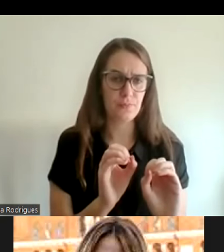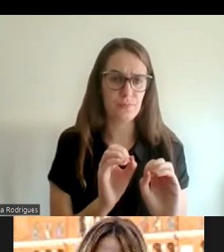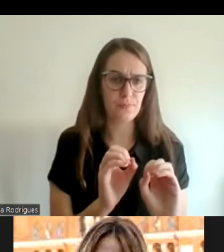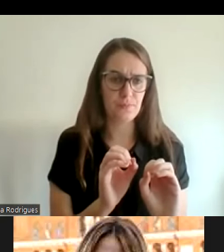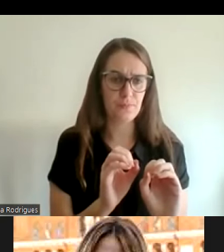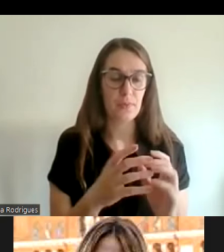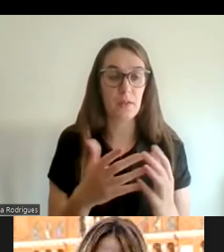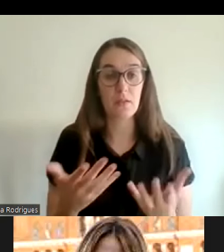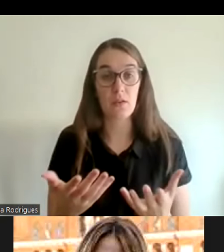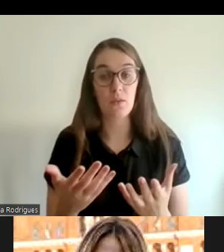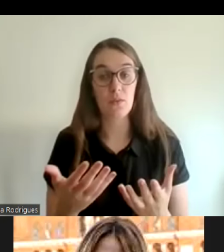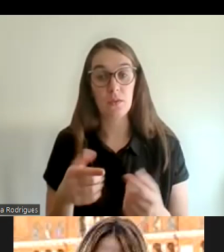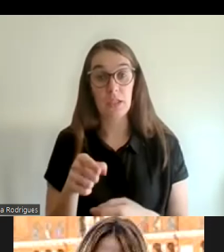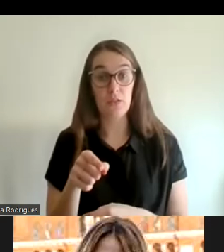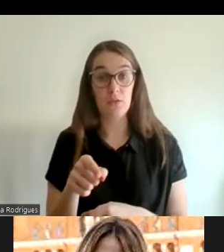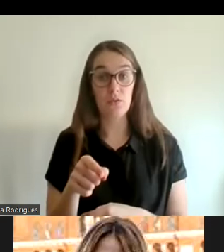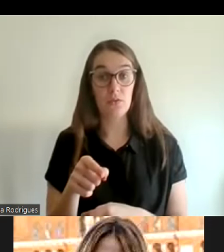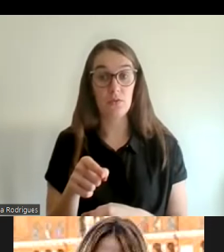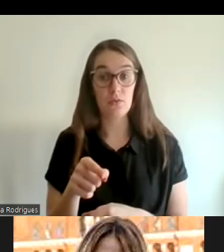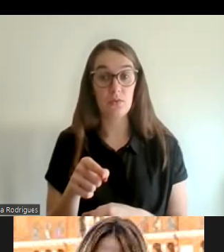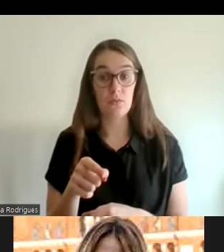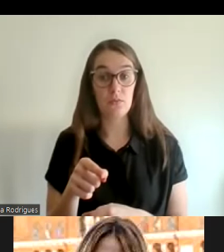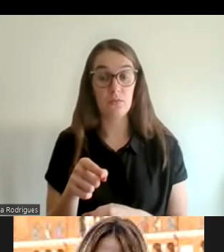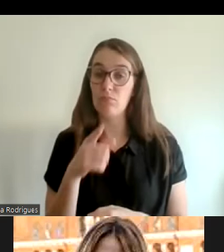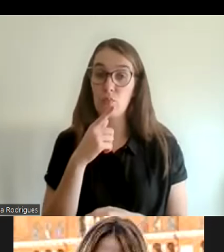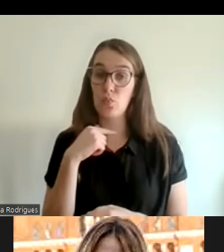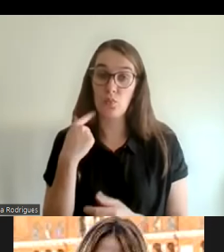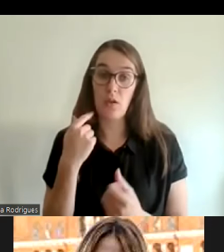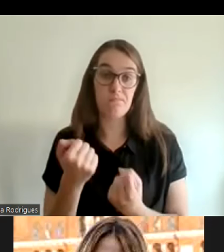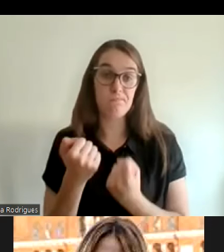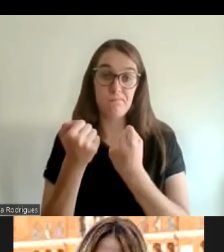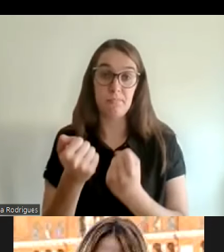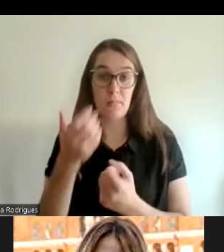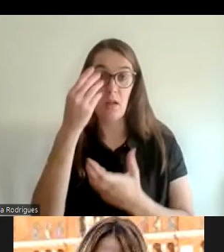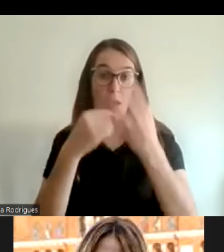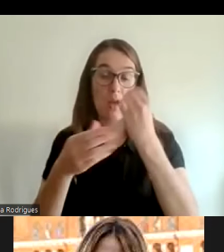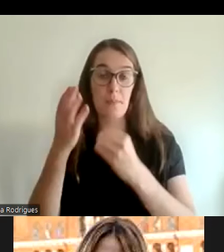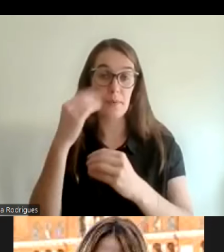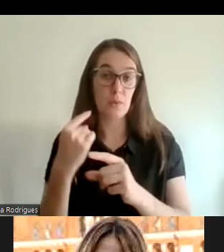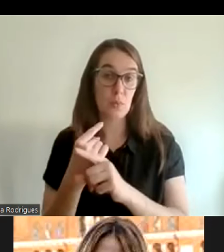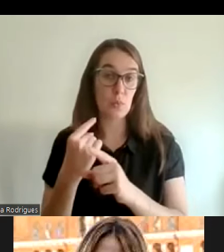These who will not be able to learn